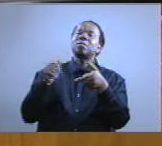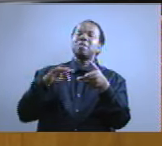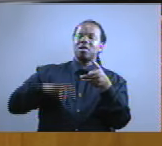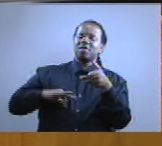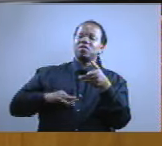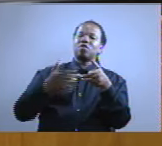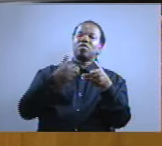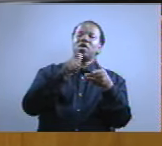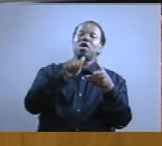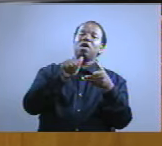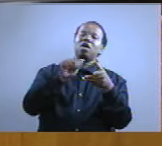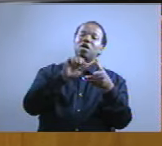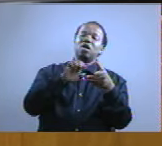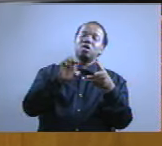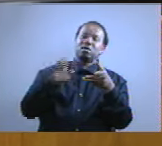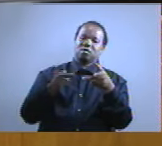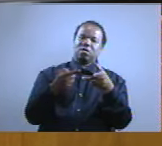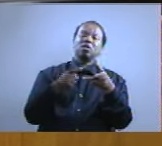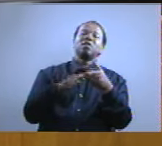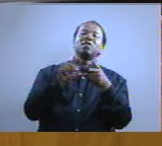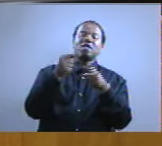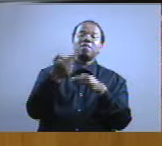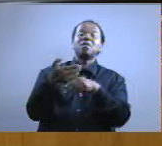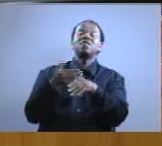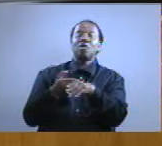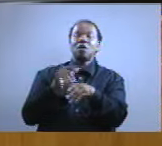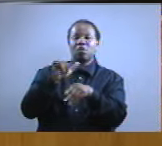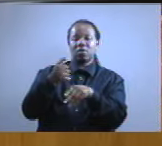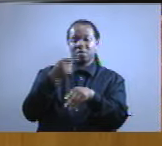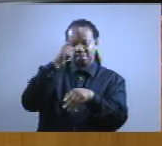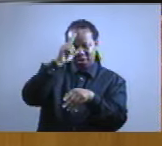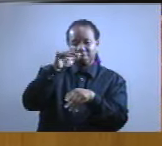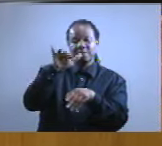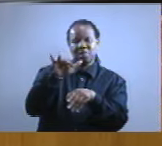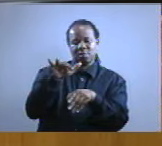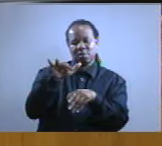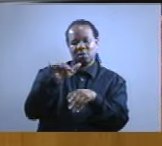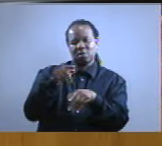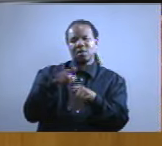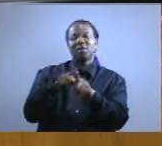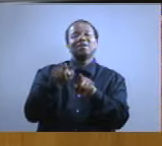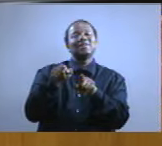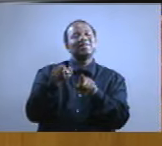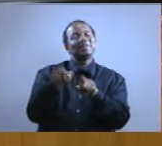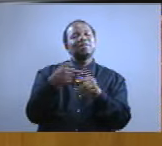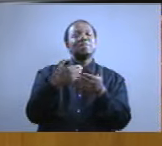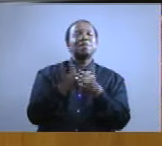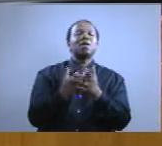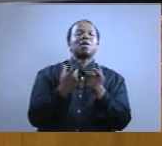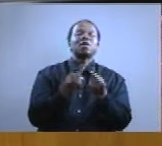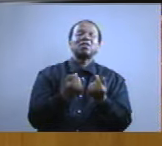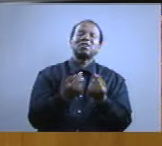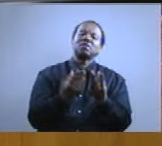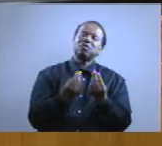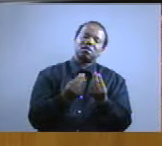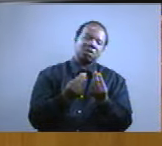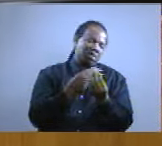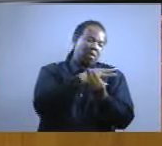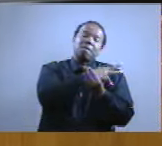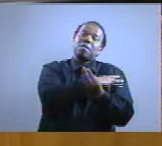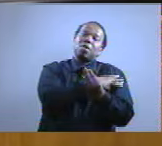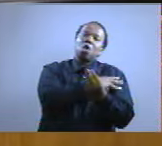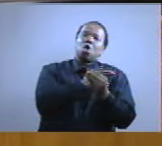to persons who are citizens of South Africa before 1994. This will make it impossible for employers to employ